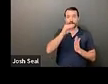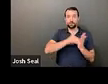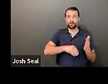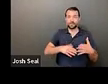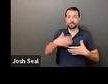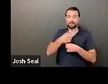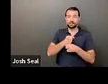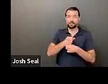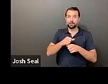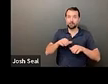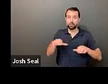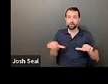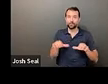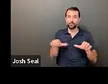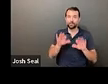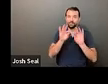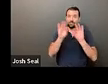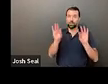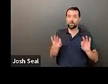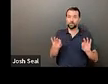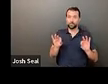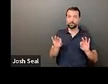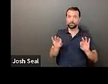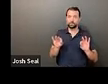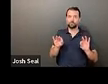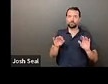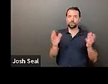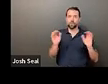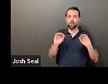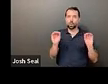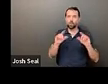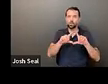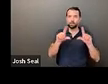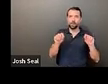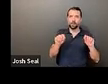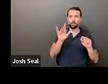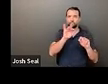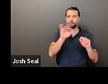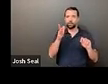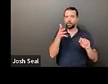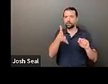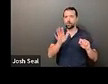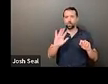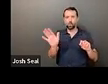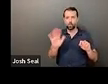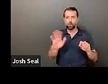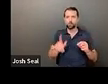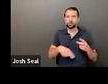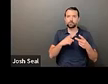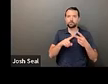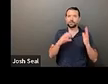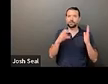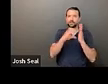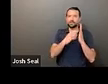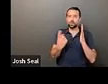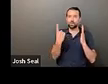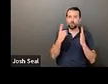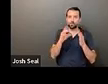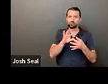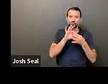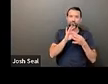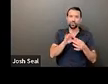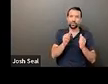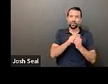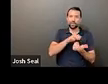make sure that there are no blank boxes. And make sure that section 1, which is the academic section, includes